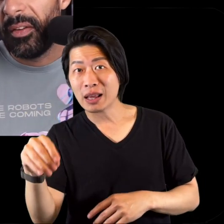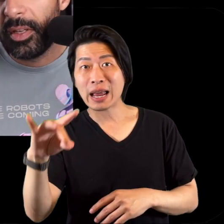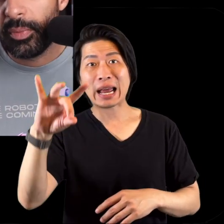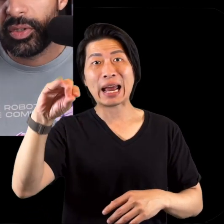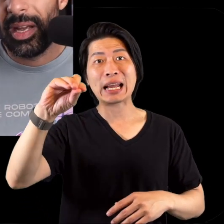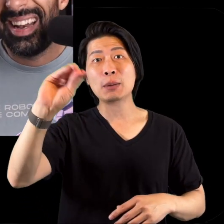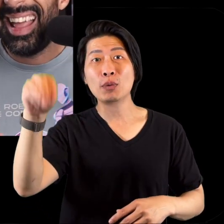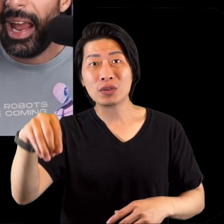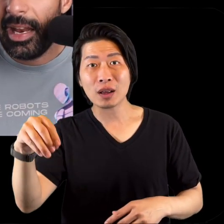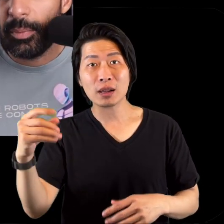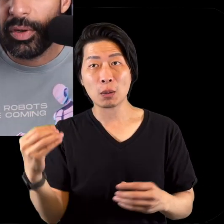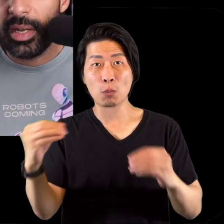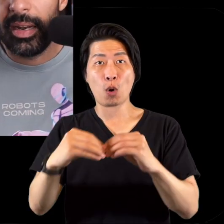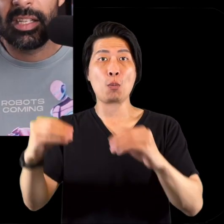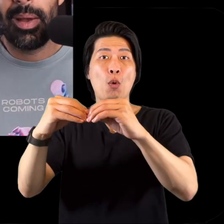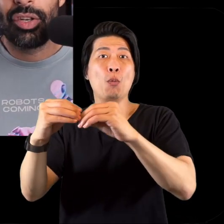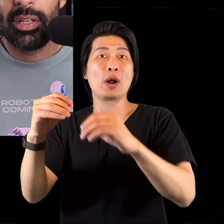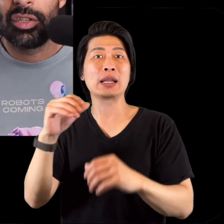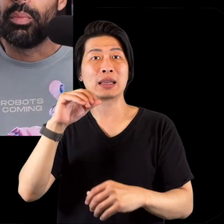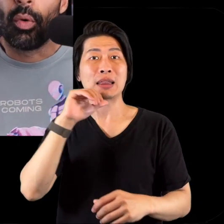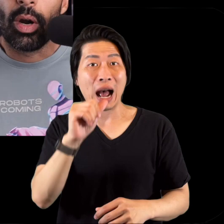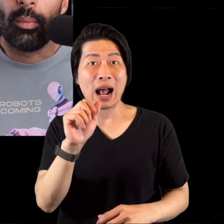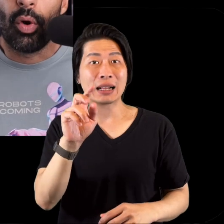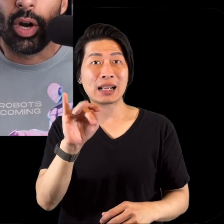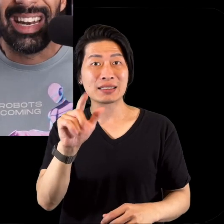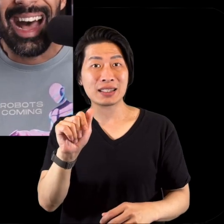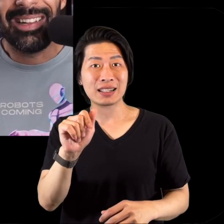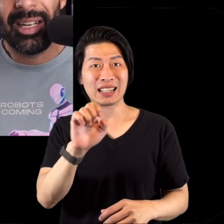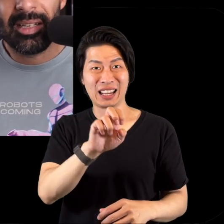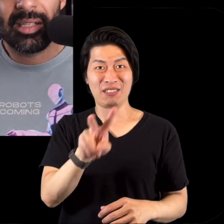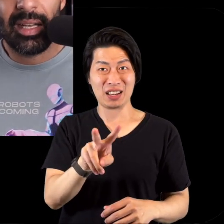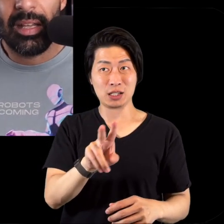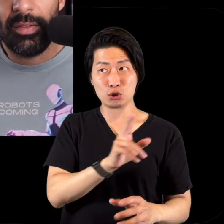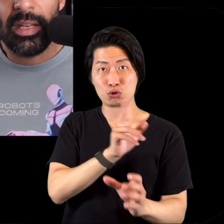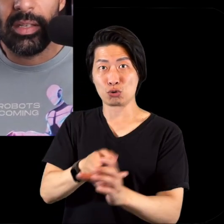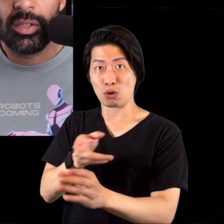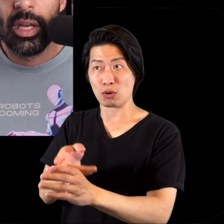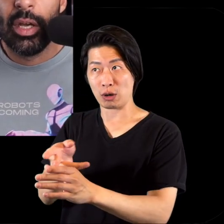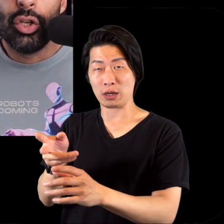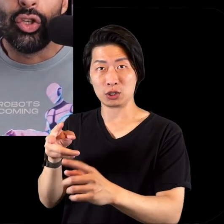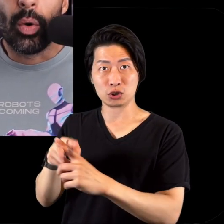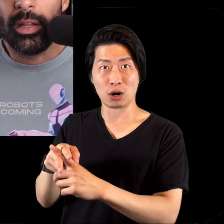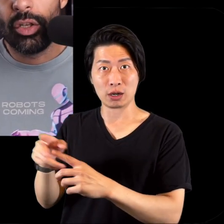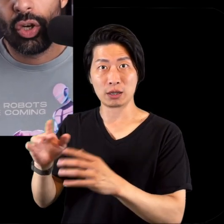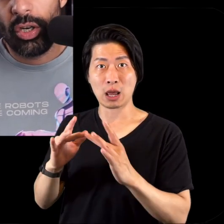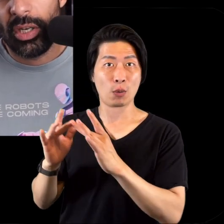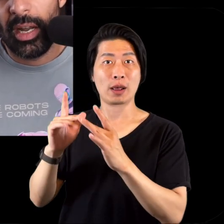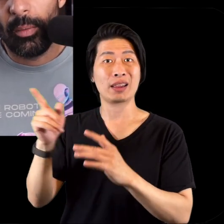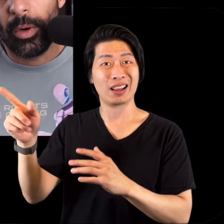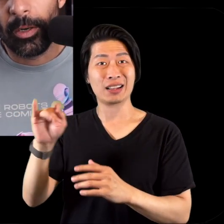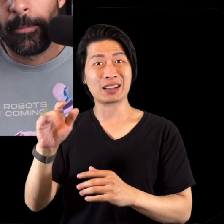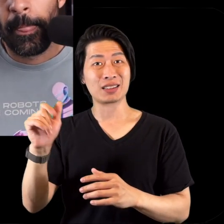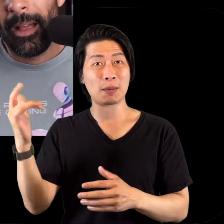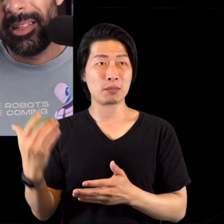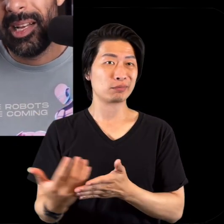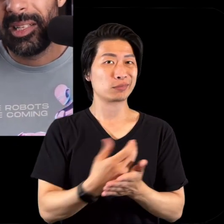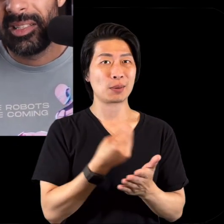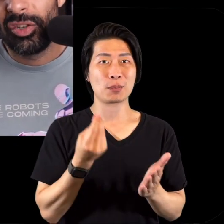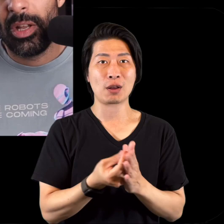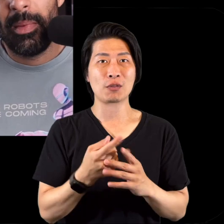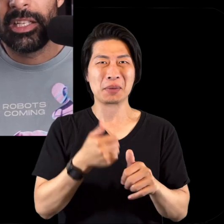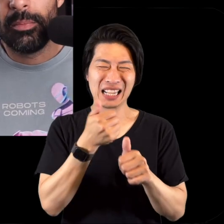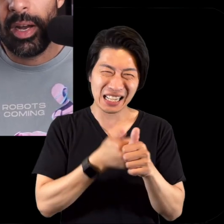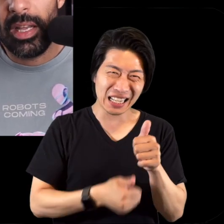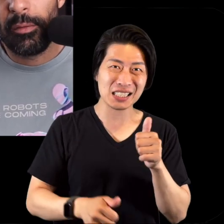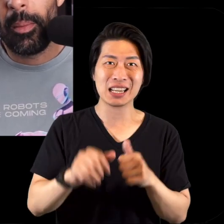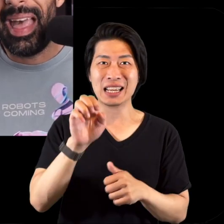go to 50%, 80%, especially as more and more non-Tesla EVs join the charging network. And Tesla